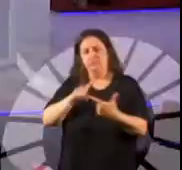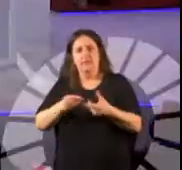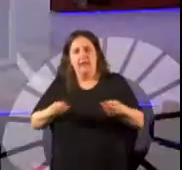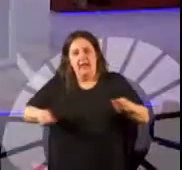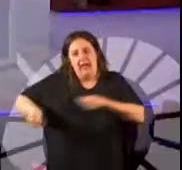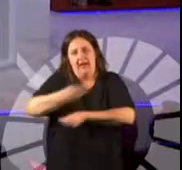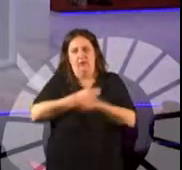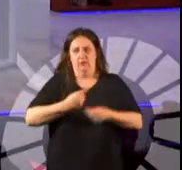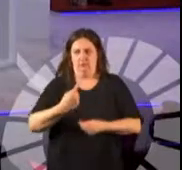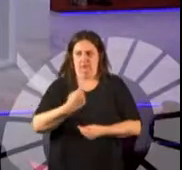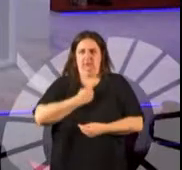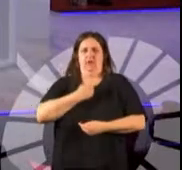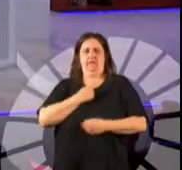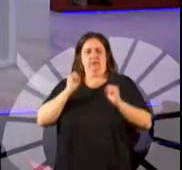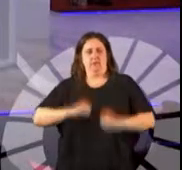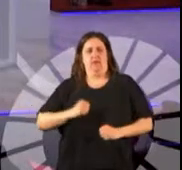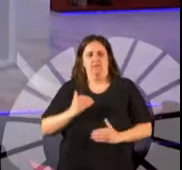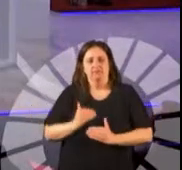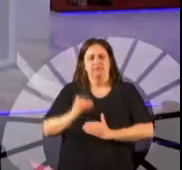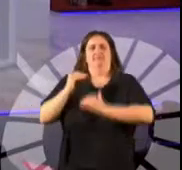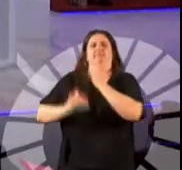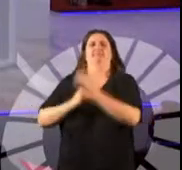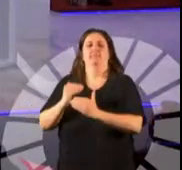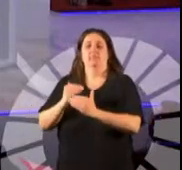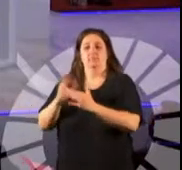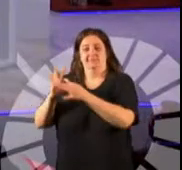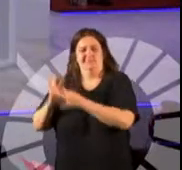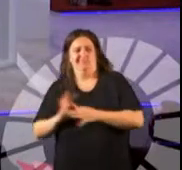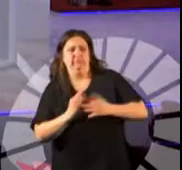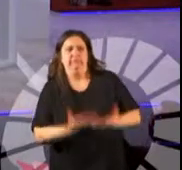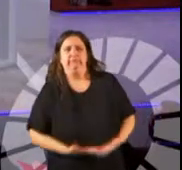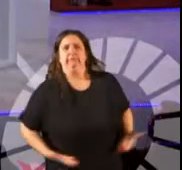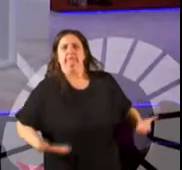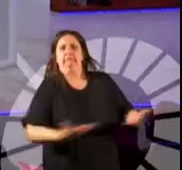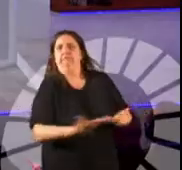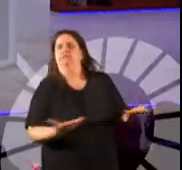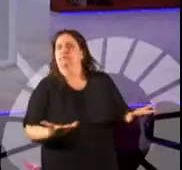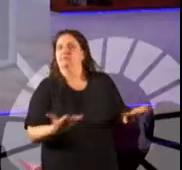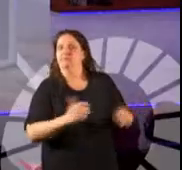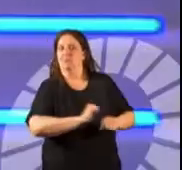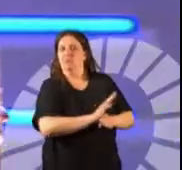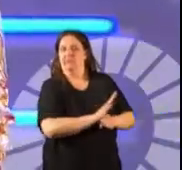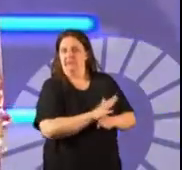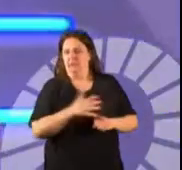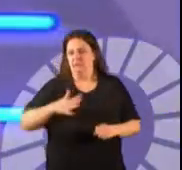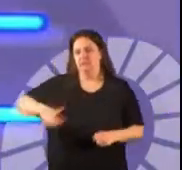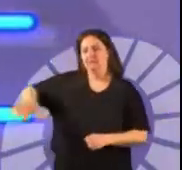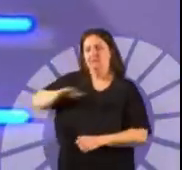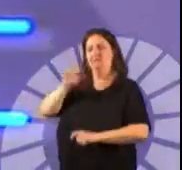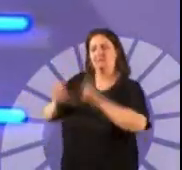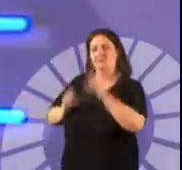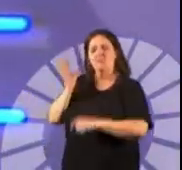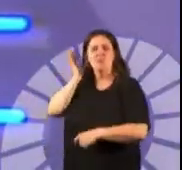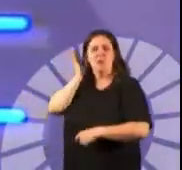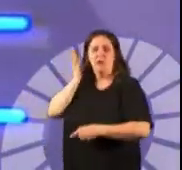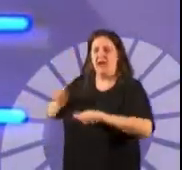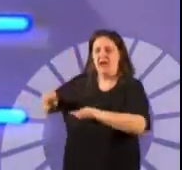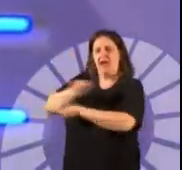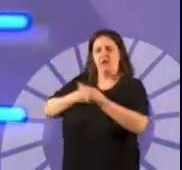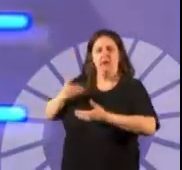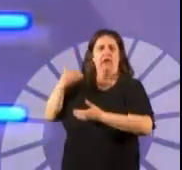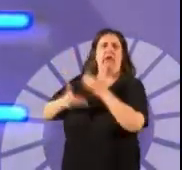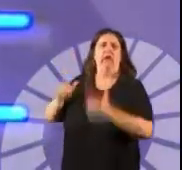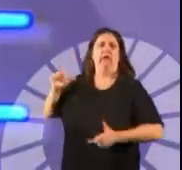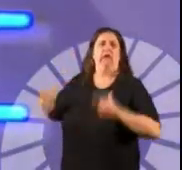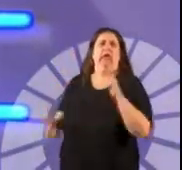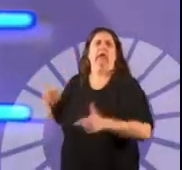autonomy of women. These are issues which have really been brought into question again by the COVID-19 pandemic. Let me first of all invite to join us on this